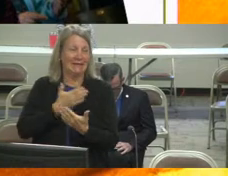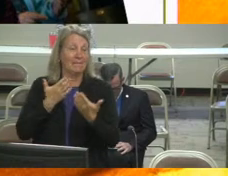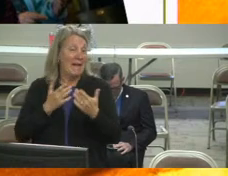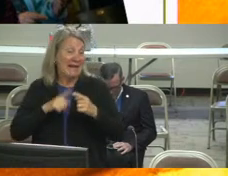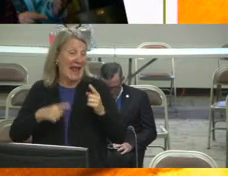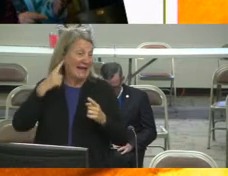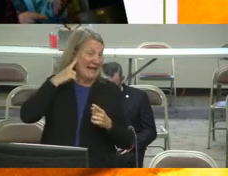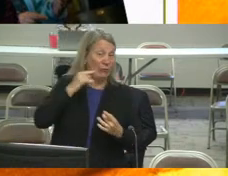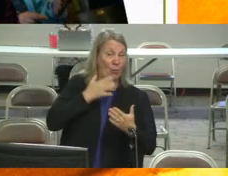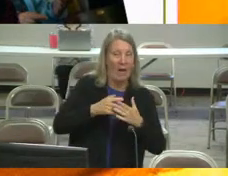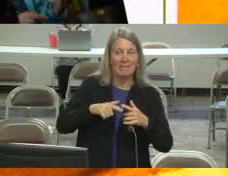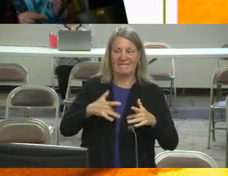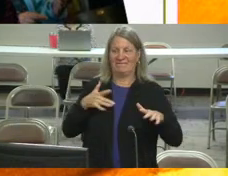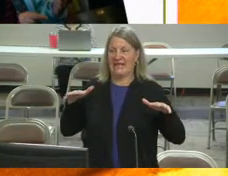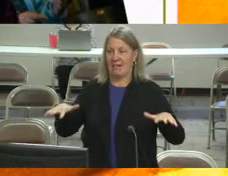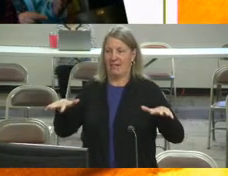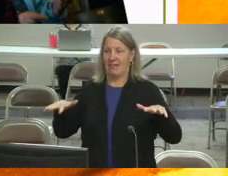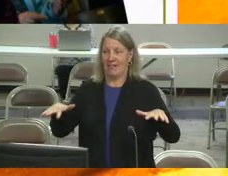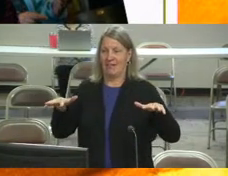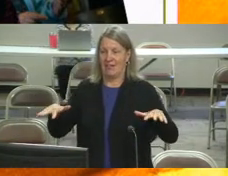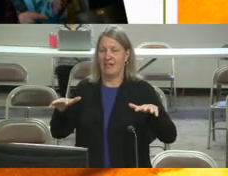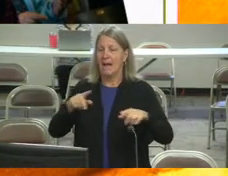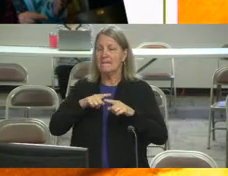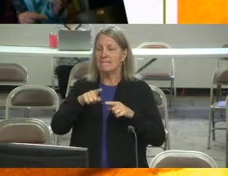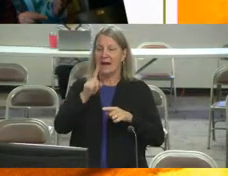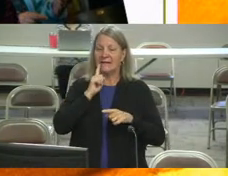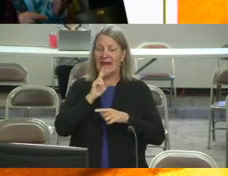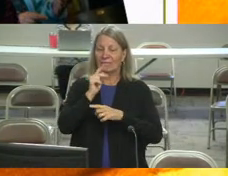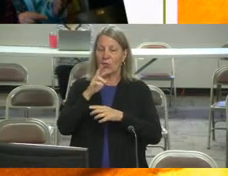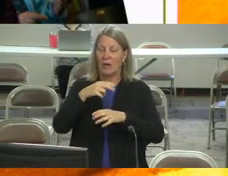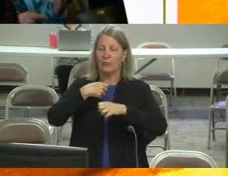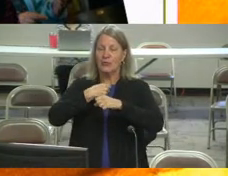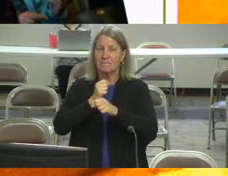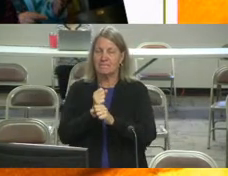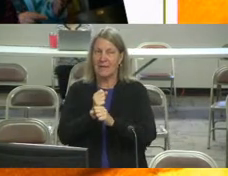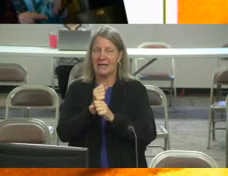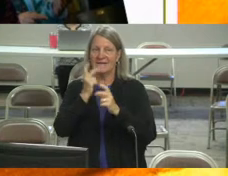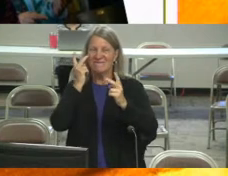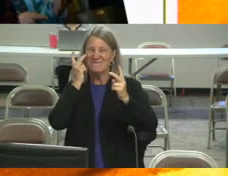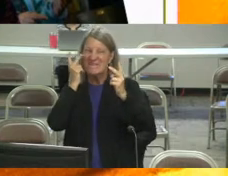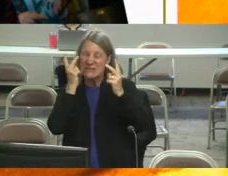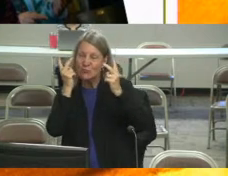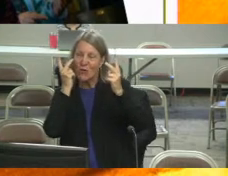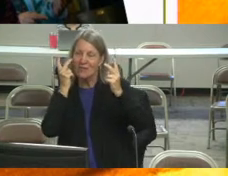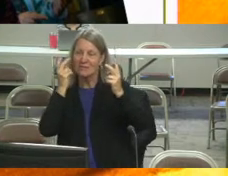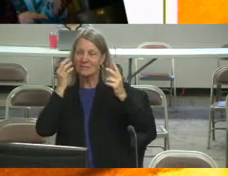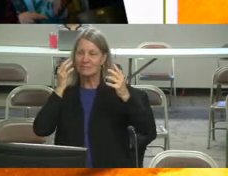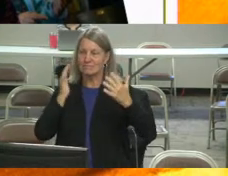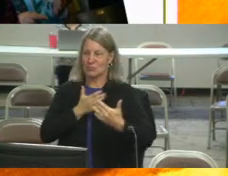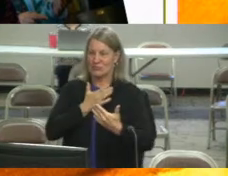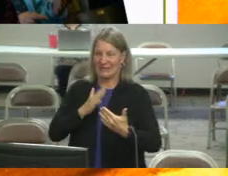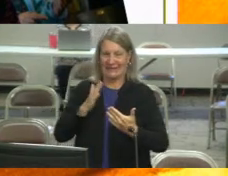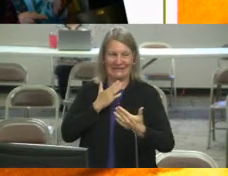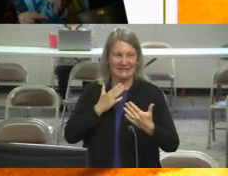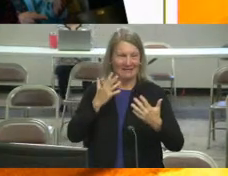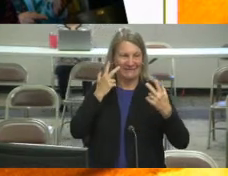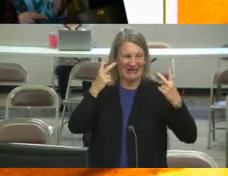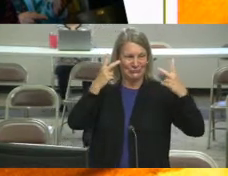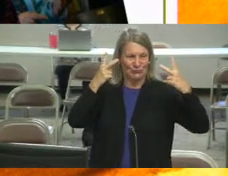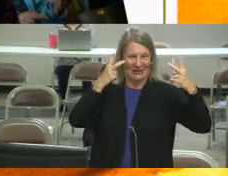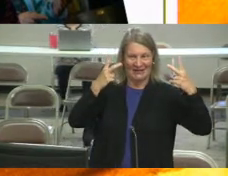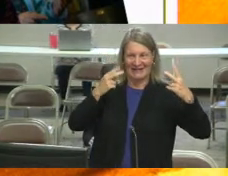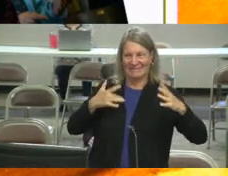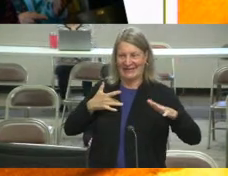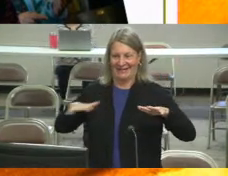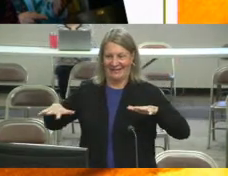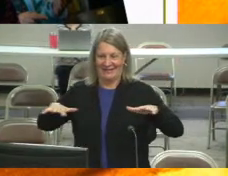fact we love music even if you can't hear well you can feel the vibrations and this deaf rapper made